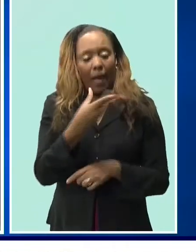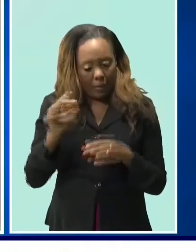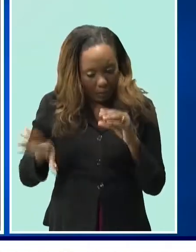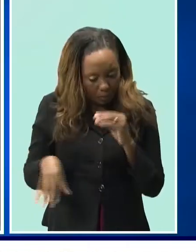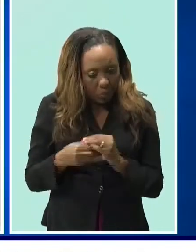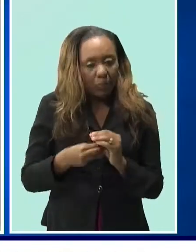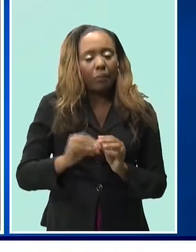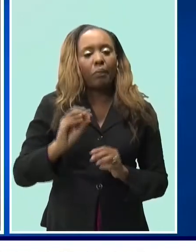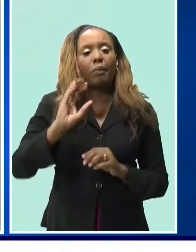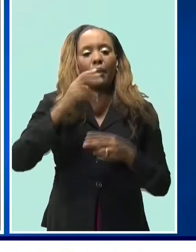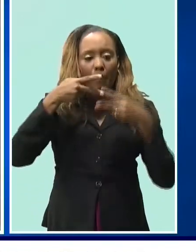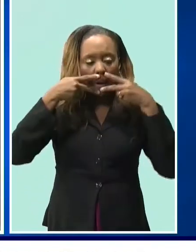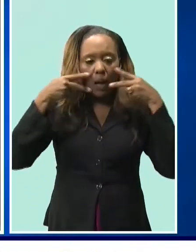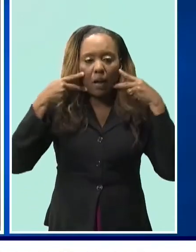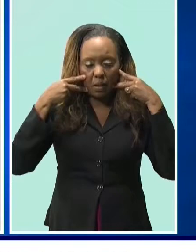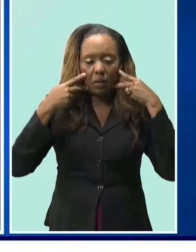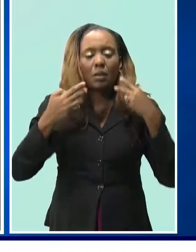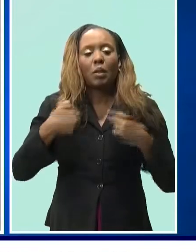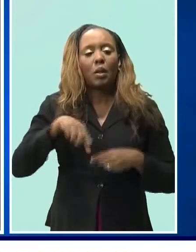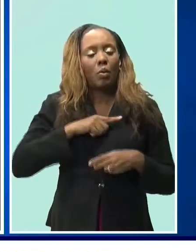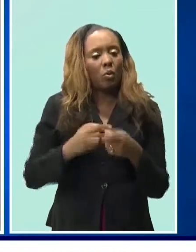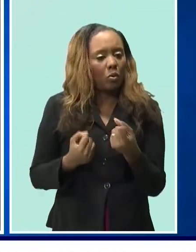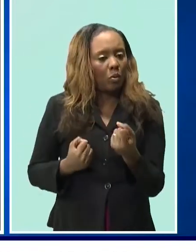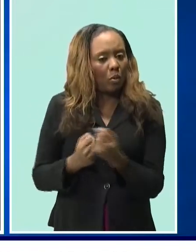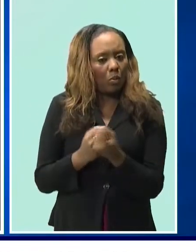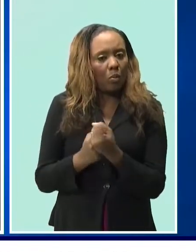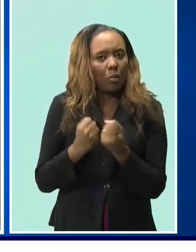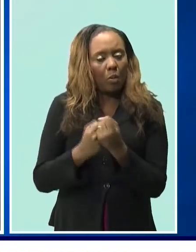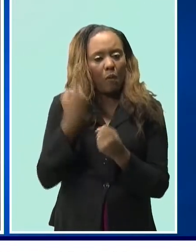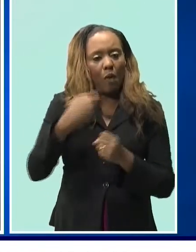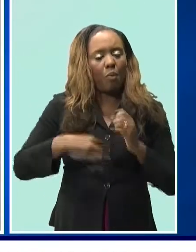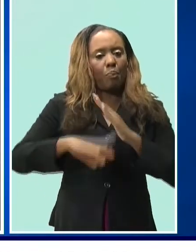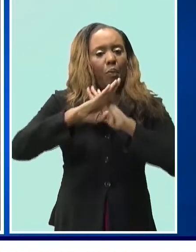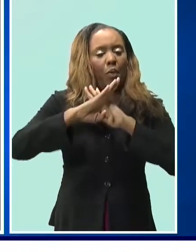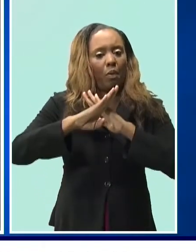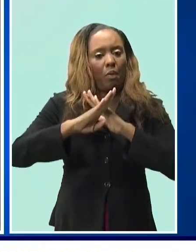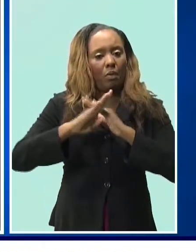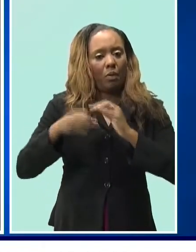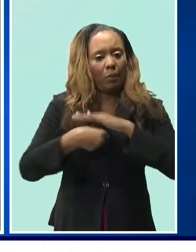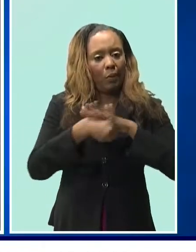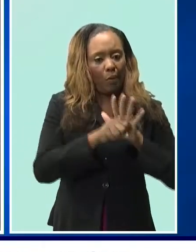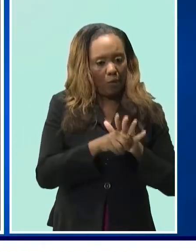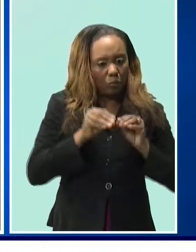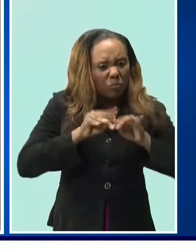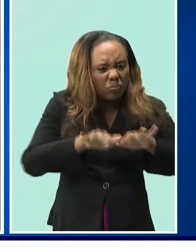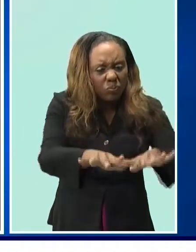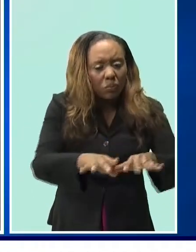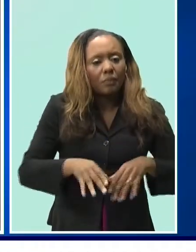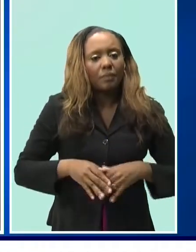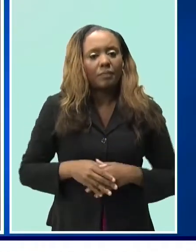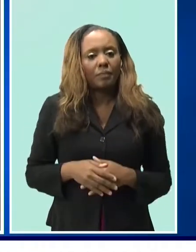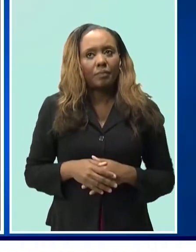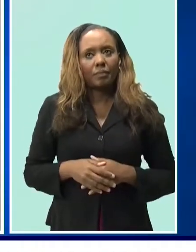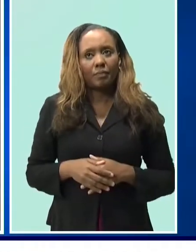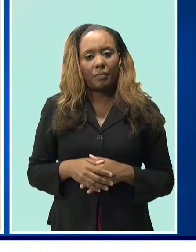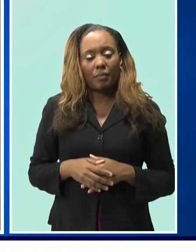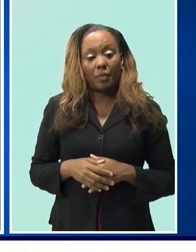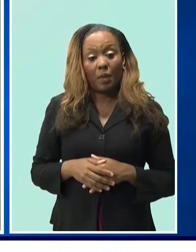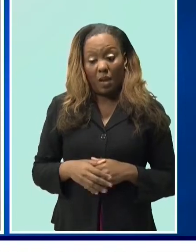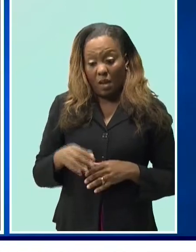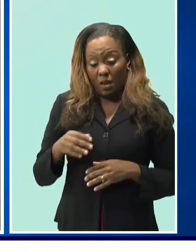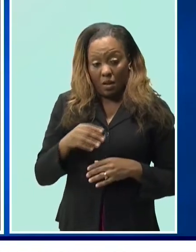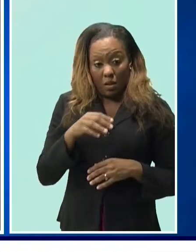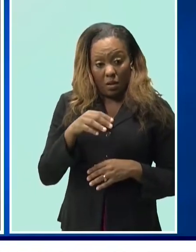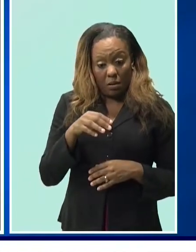we are promoting at the Ministry of Health and Wellness for the prevention and control of COVID. You specifically asked about the making of such